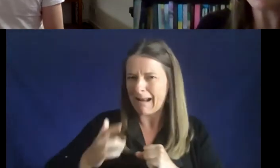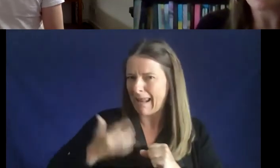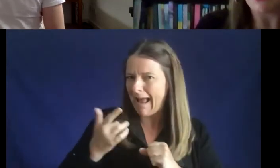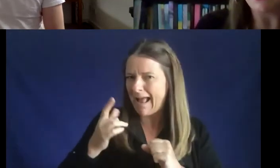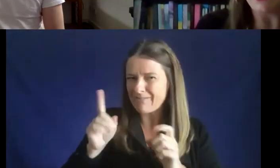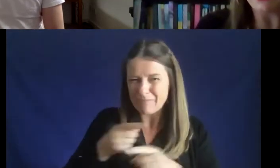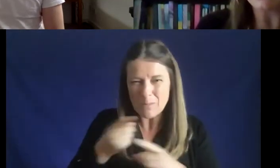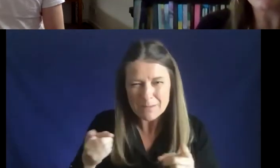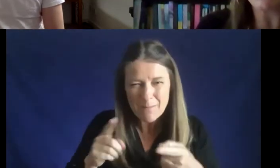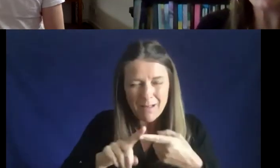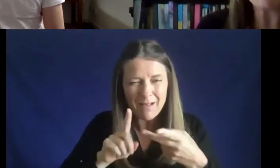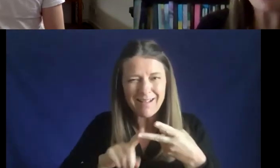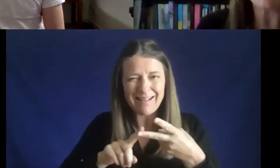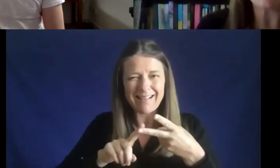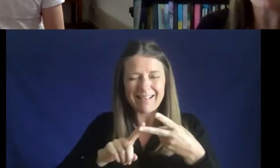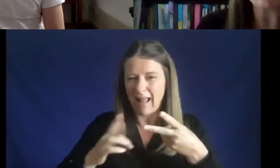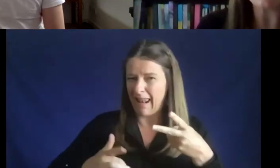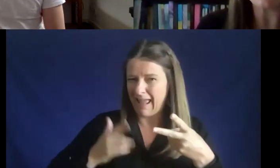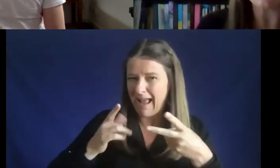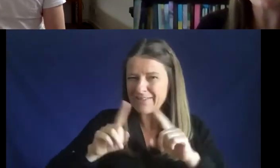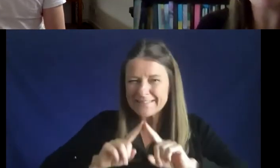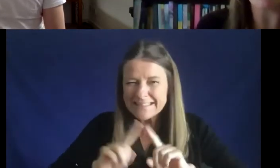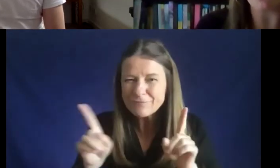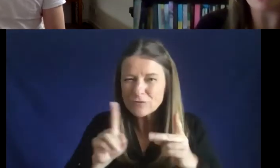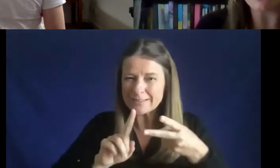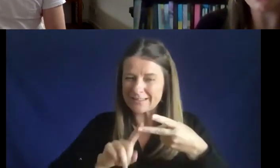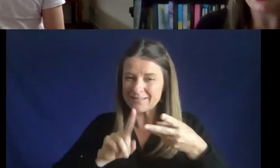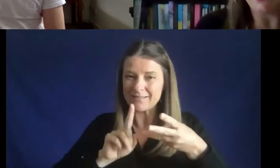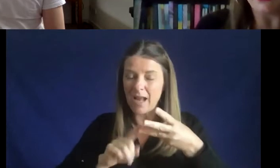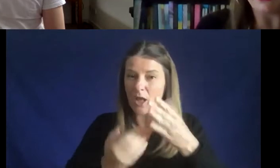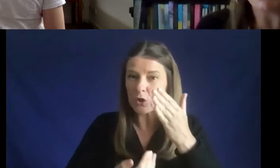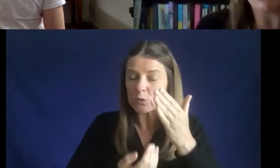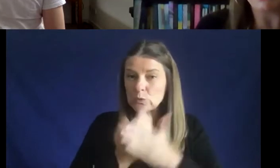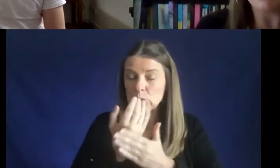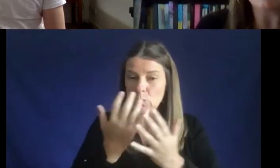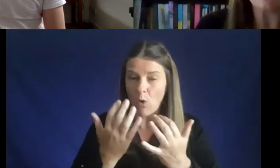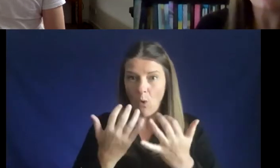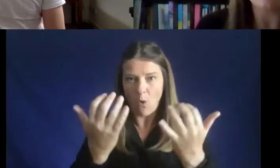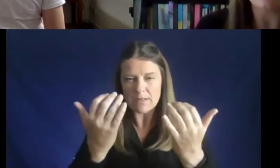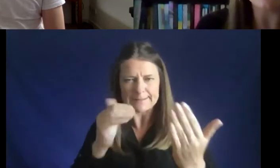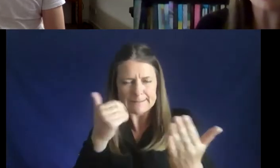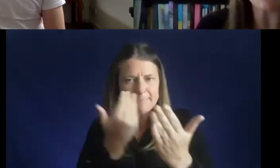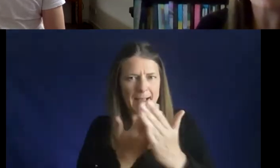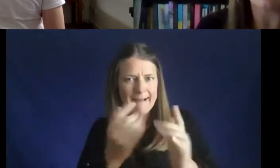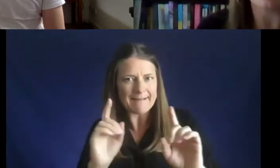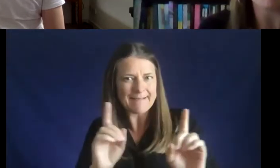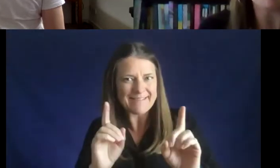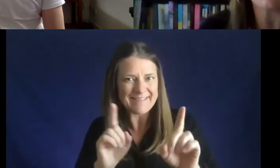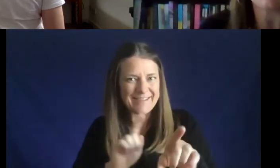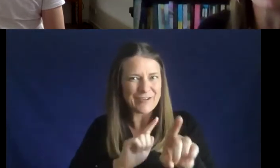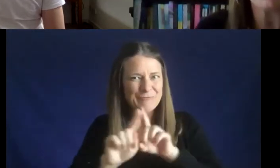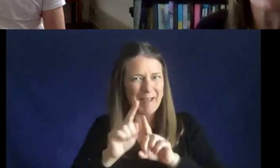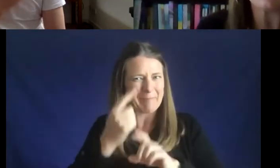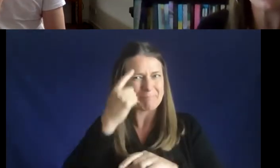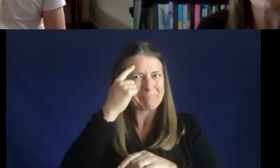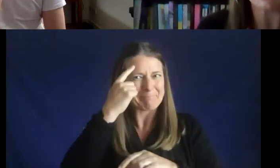live, and the new demands of audiences and performers as we navigate this particular moment